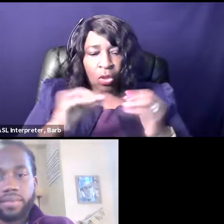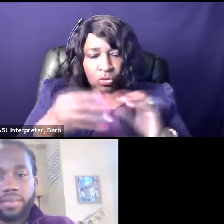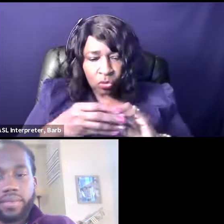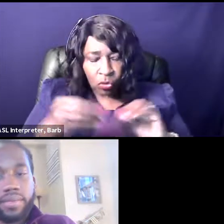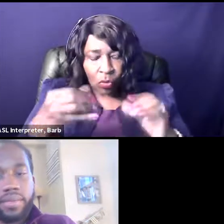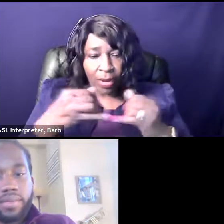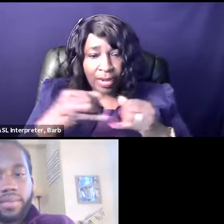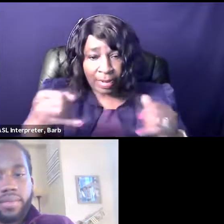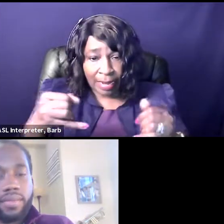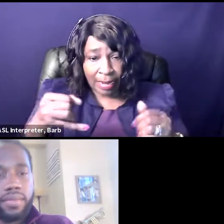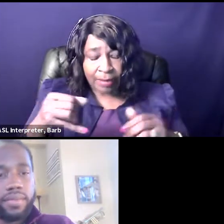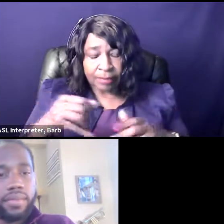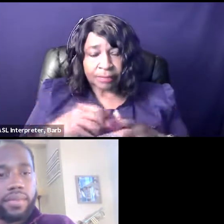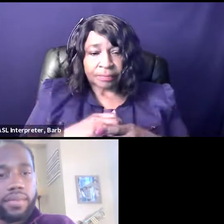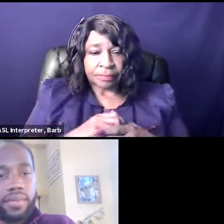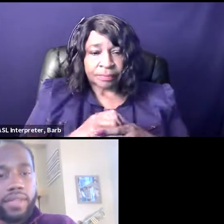that